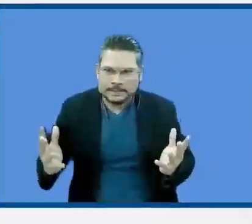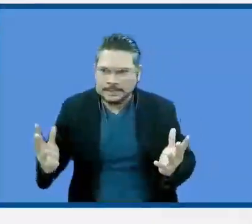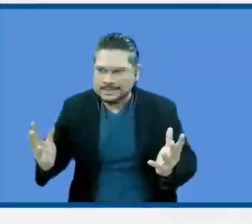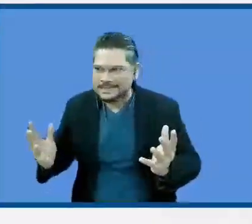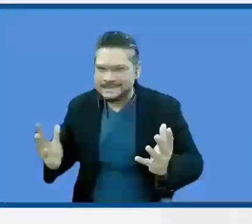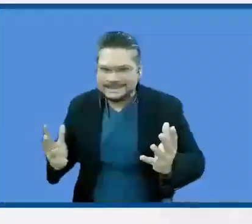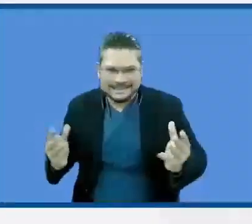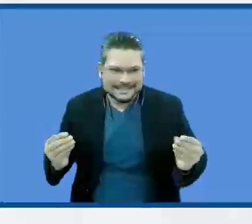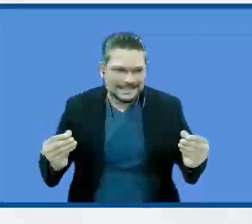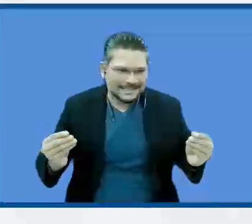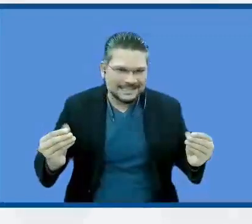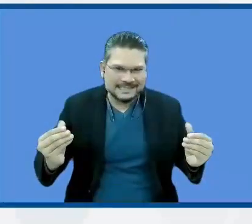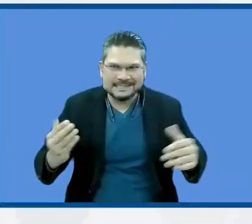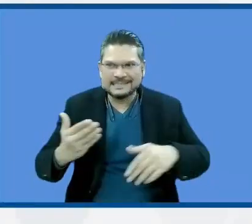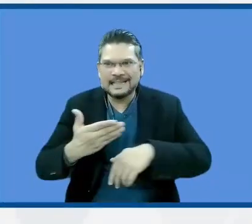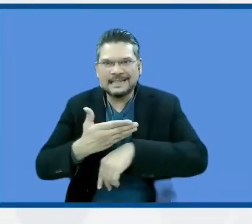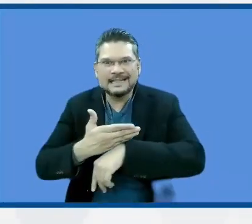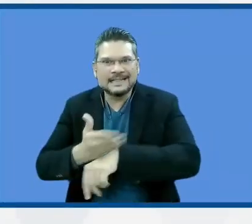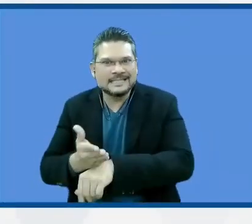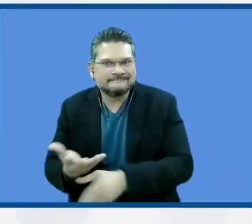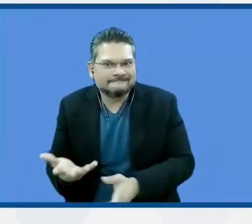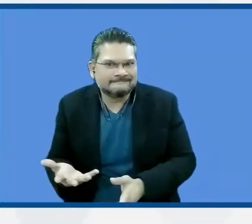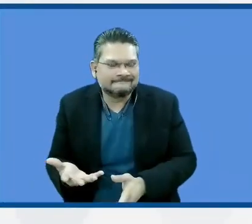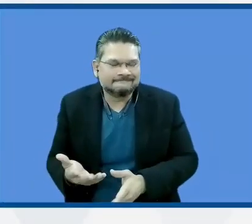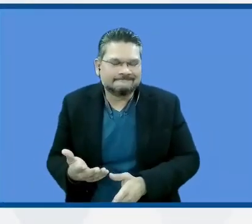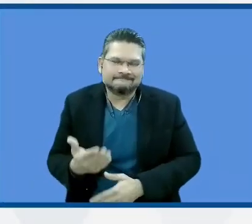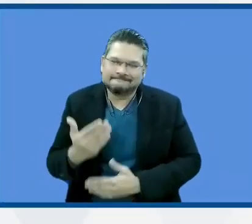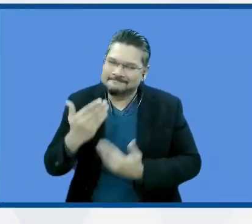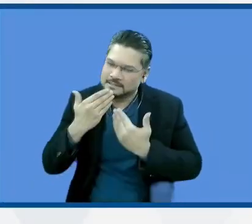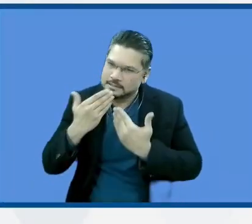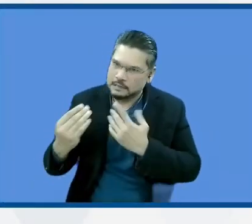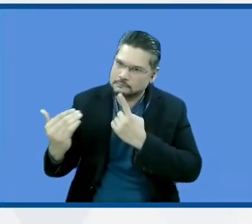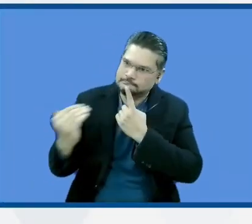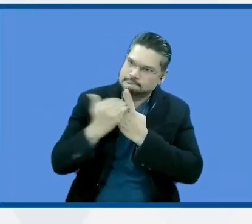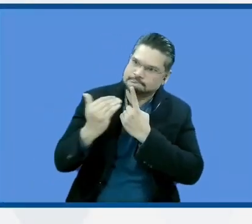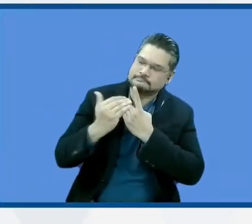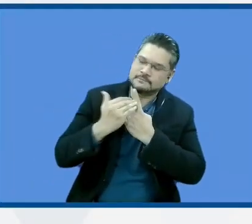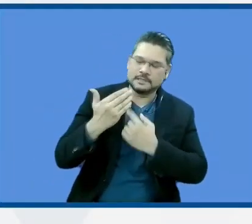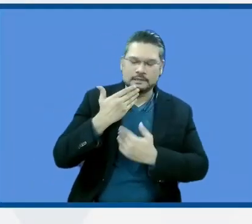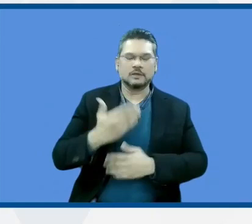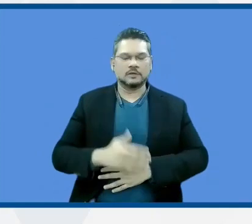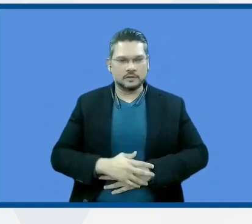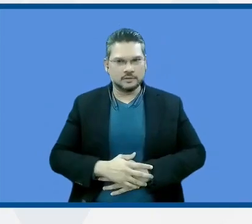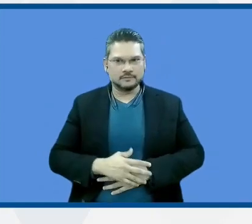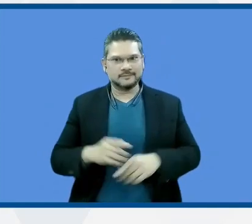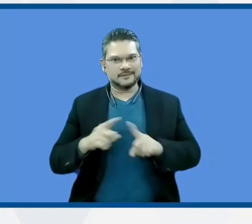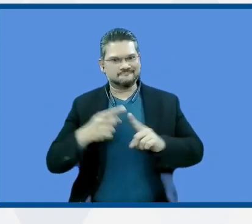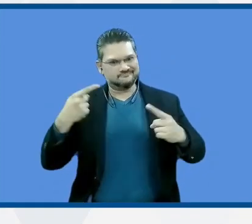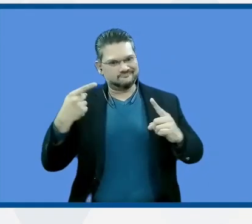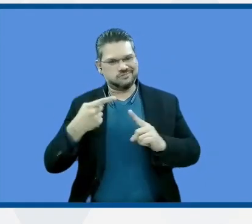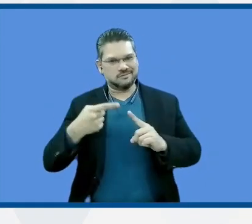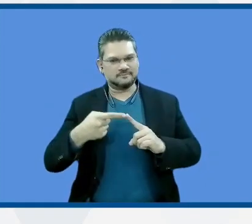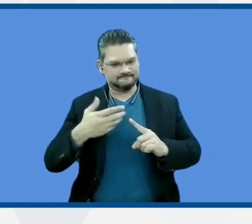bit late. So thank you for reminding us, and also thanking you for the point about the need to make sure our priorities